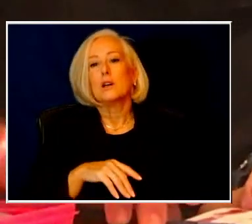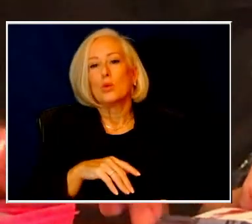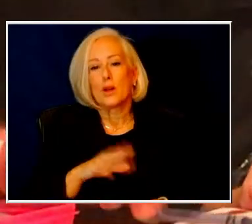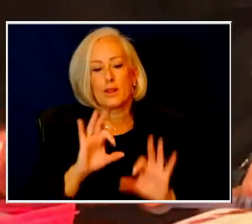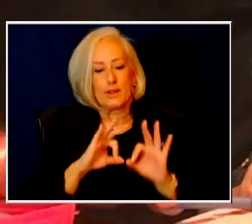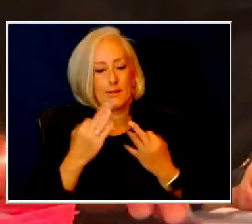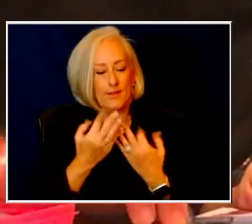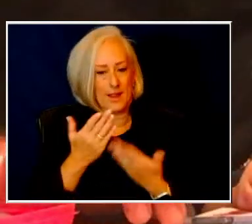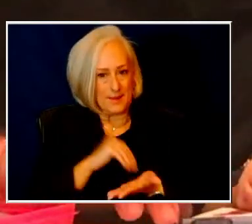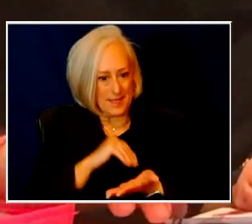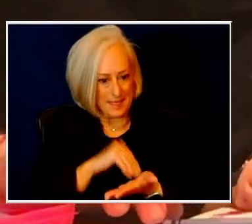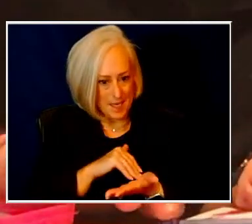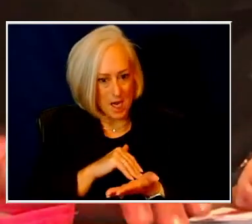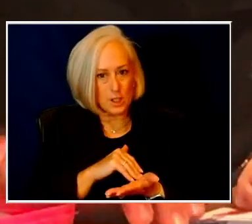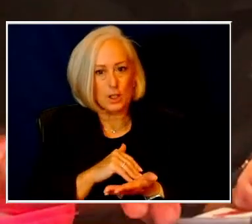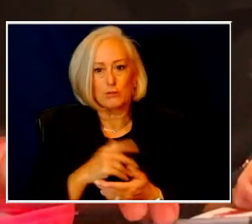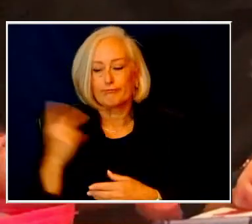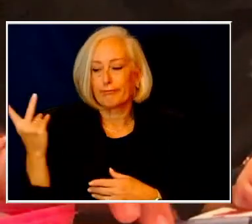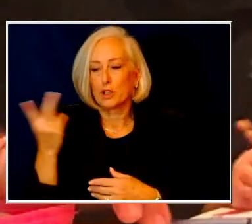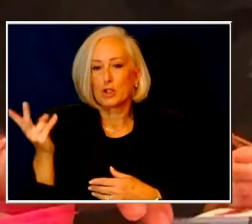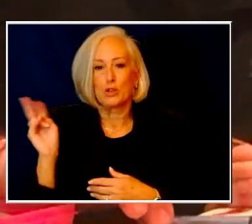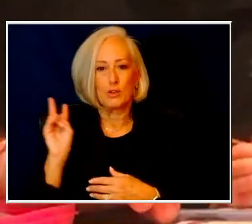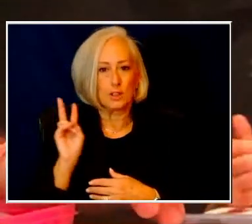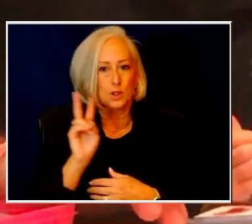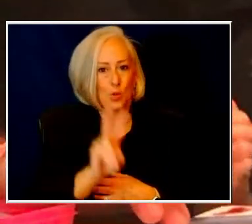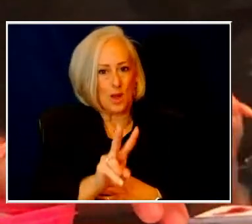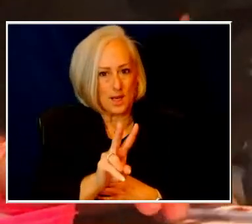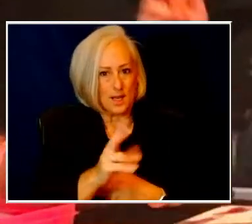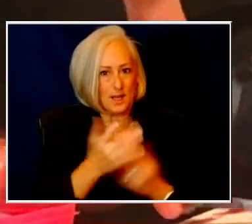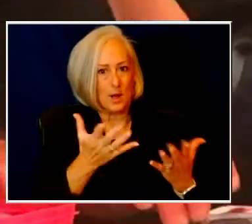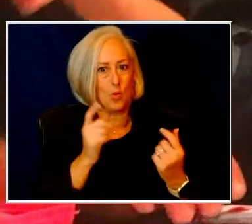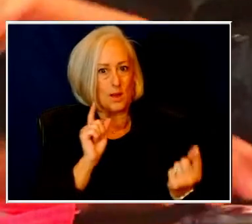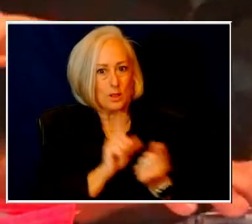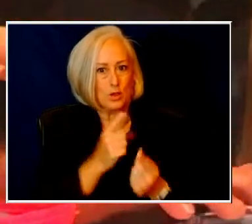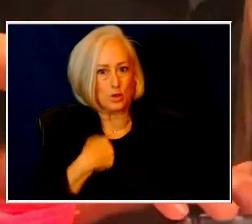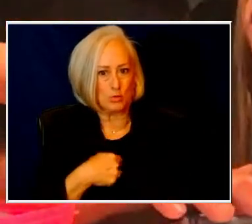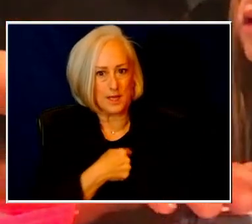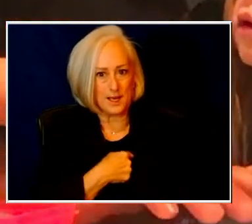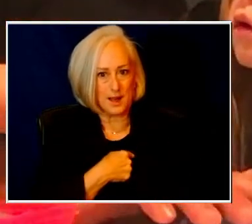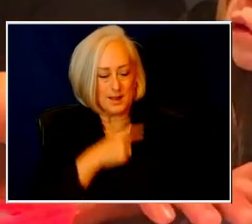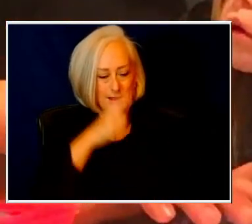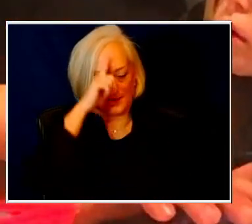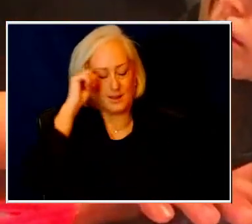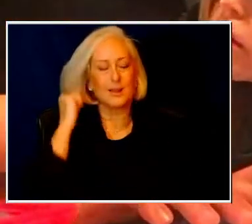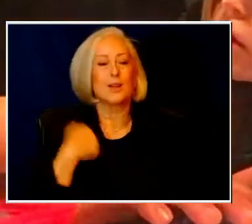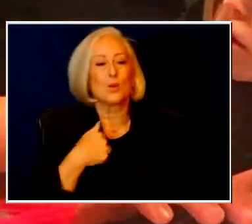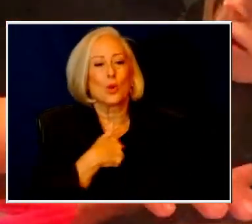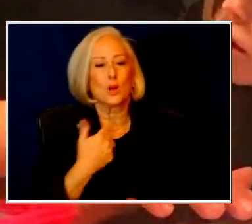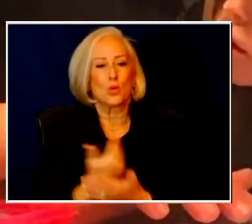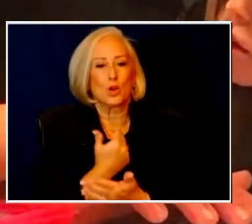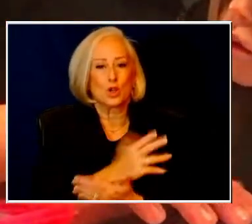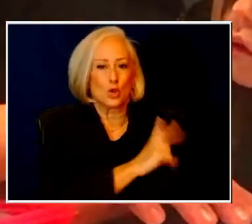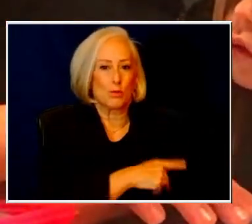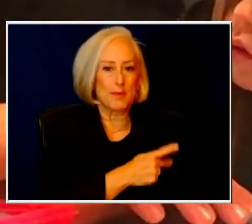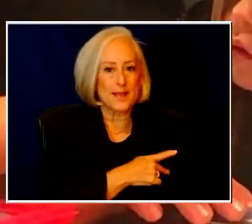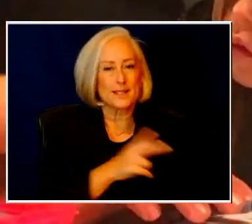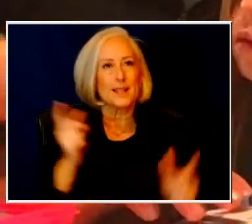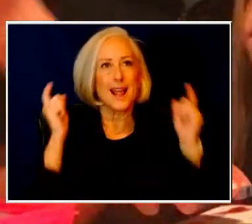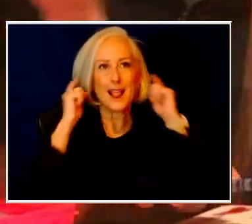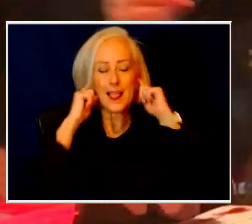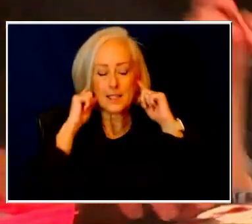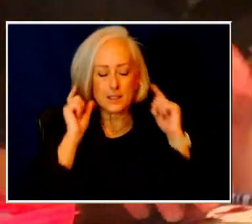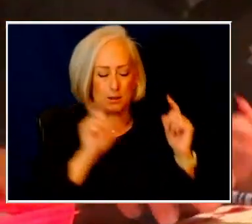and I went in because he wanted to meet us. We were new patients. He listened to her heart, and he